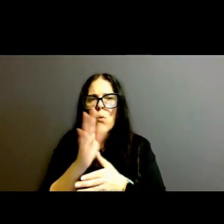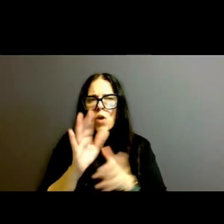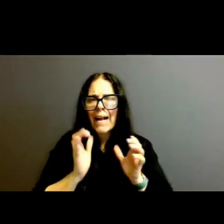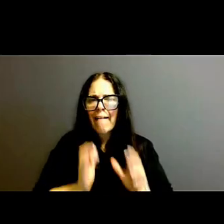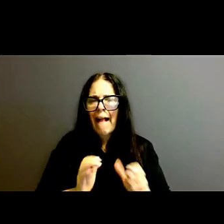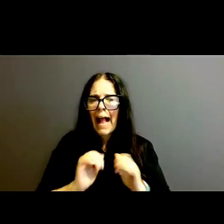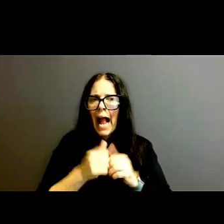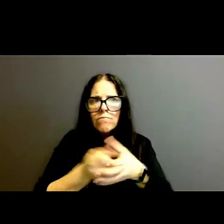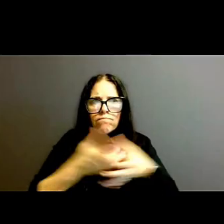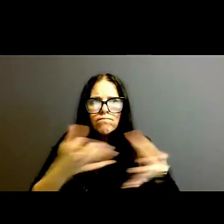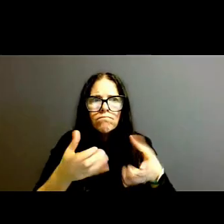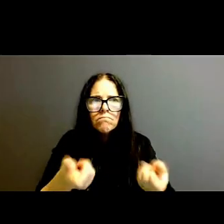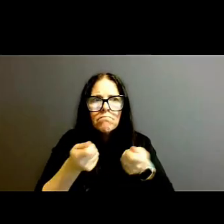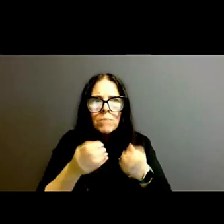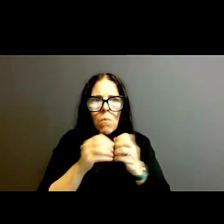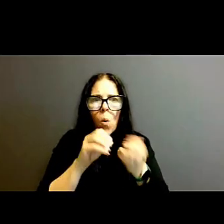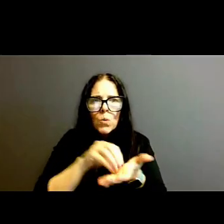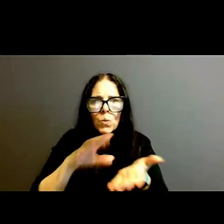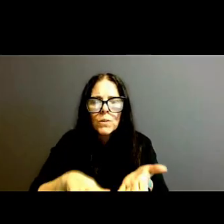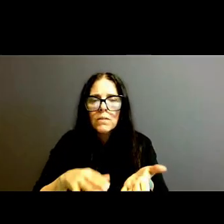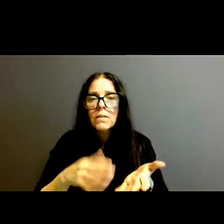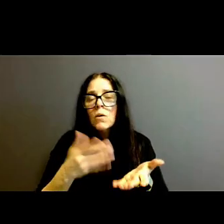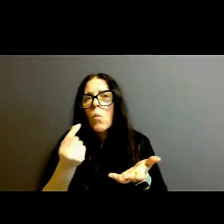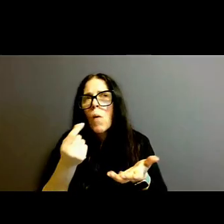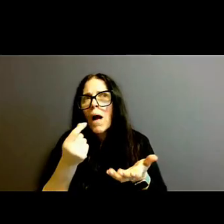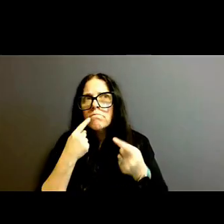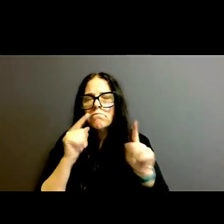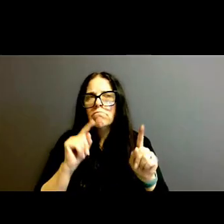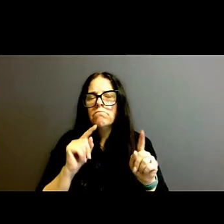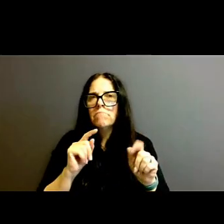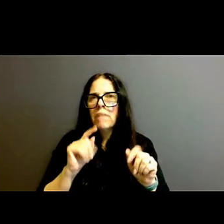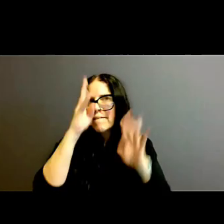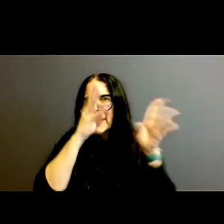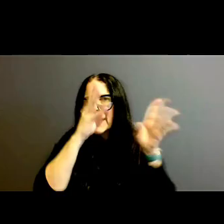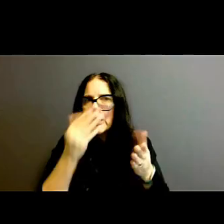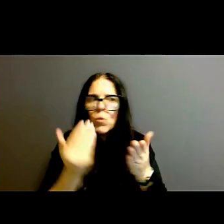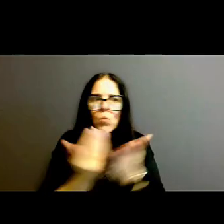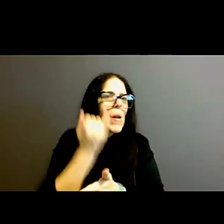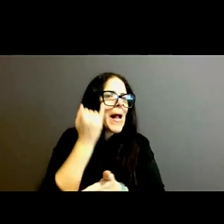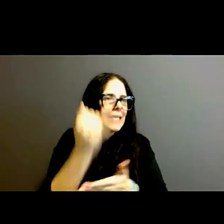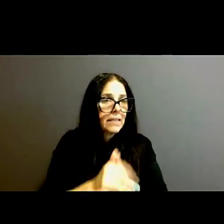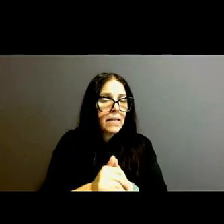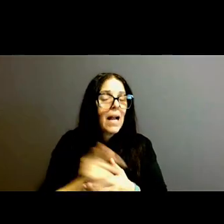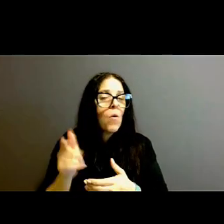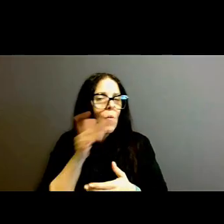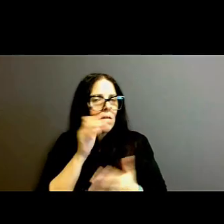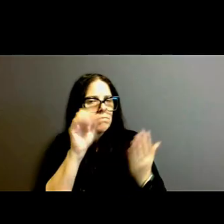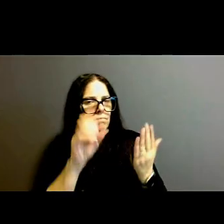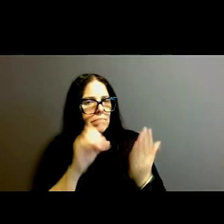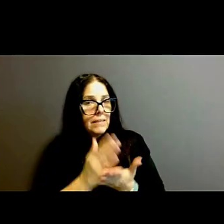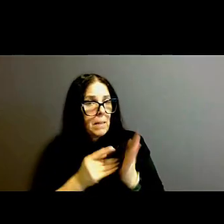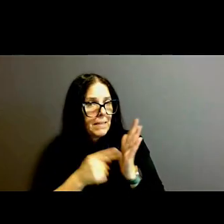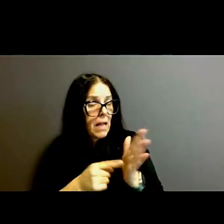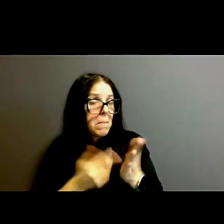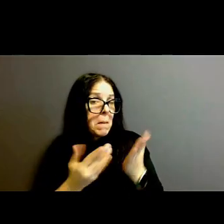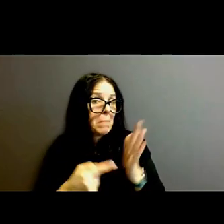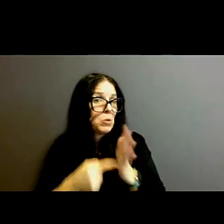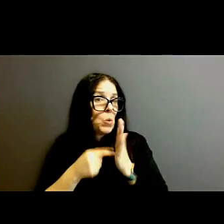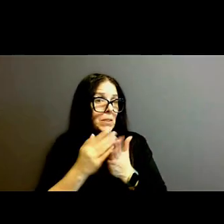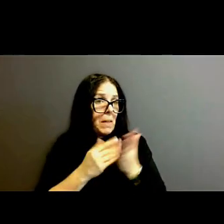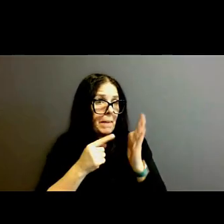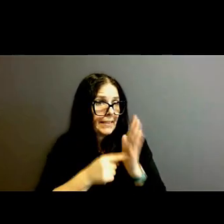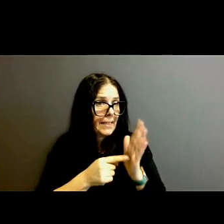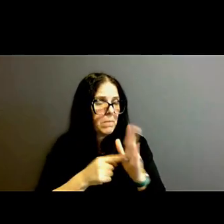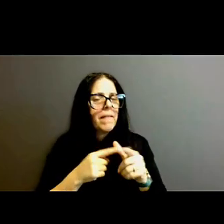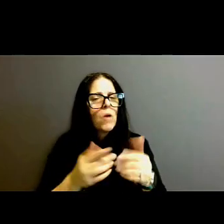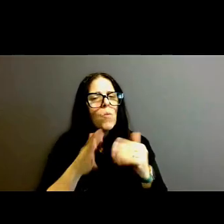effective, different, maybe innovative? And then they will be sharing some examples, maybe even showing examples to us, and then discuss what